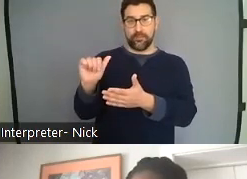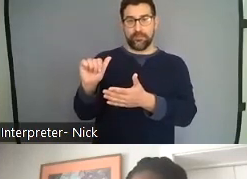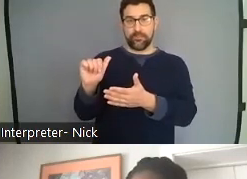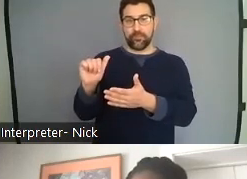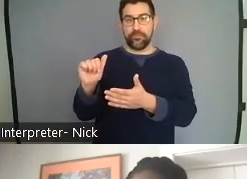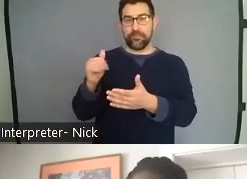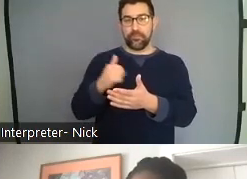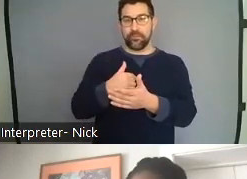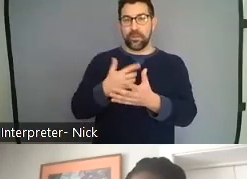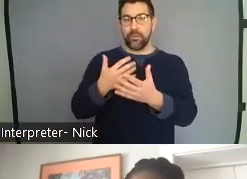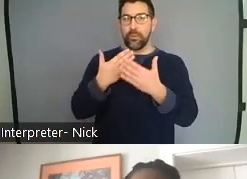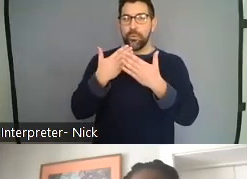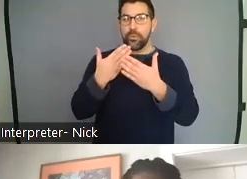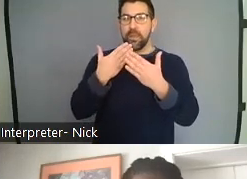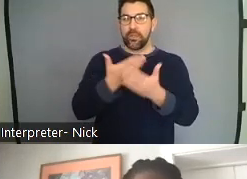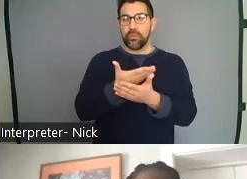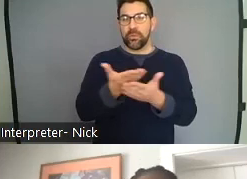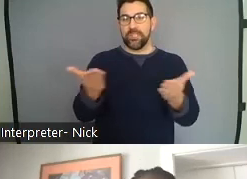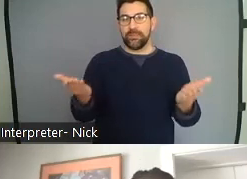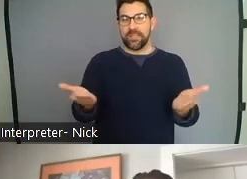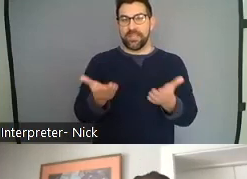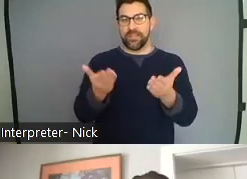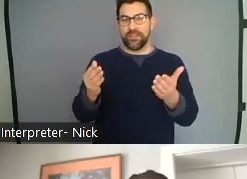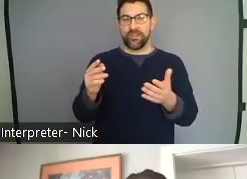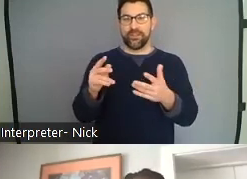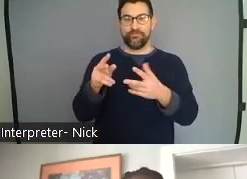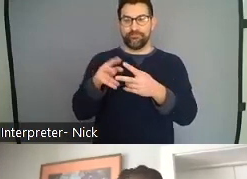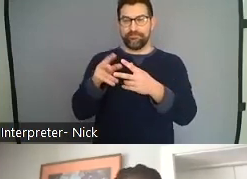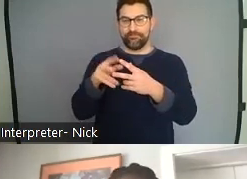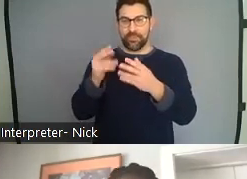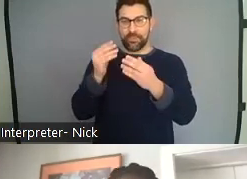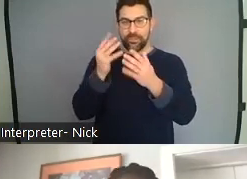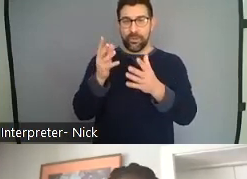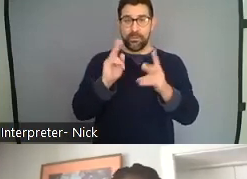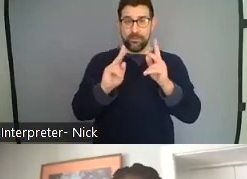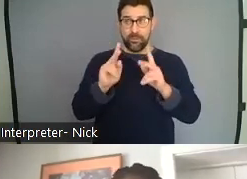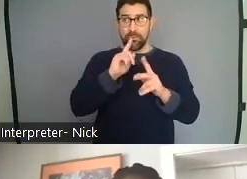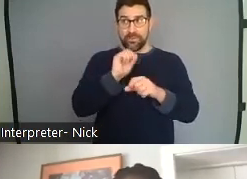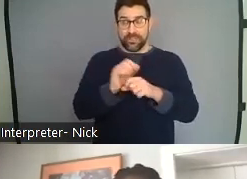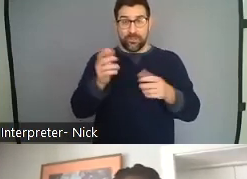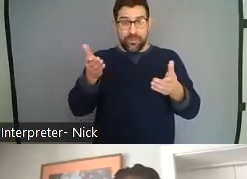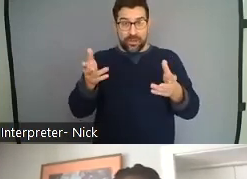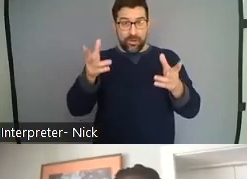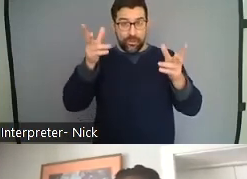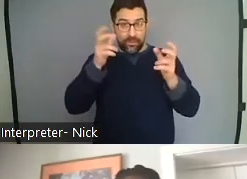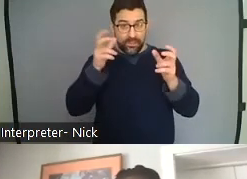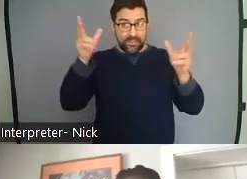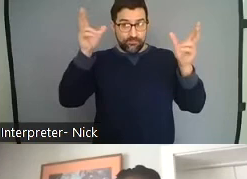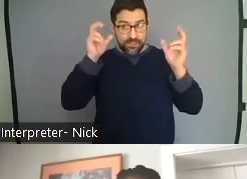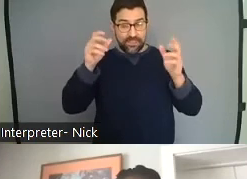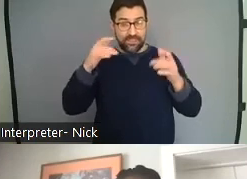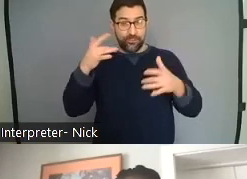want to thank you all for being here, Kyle and Margaret, and also let you all know people really are excited to learn from what you're